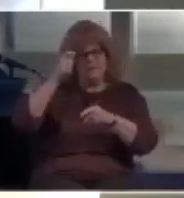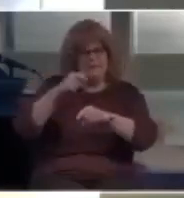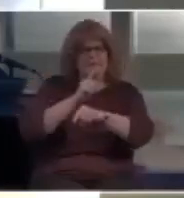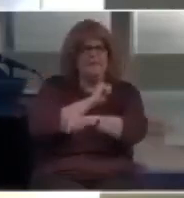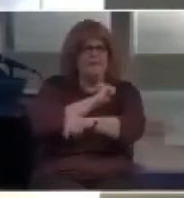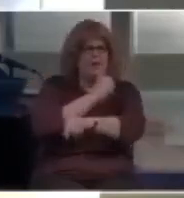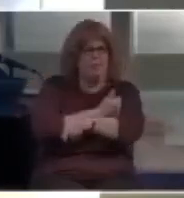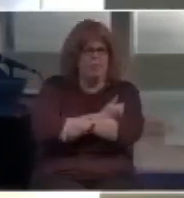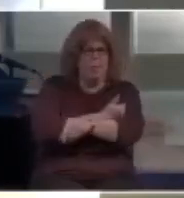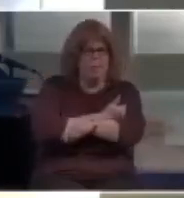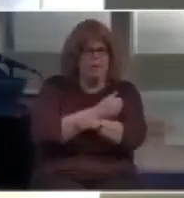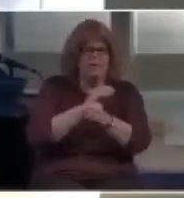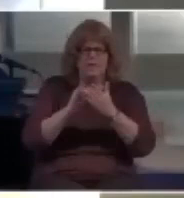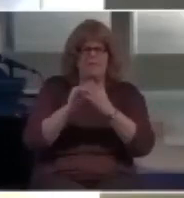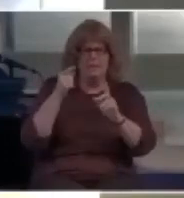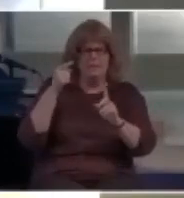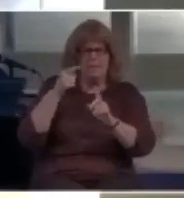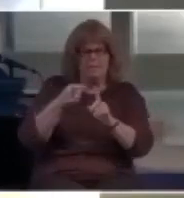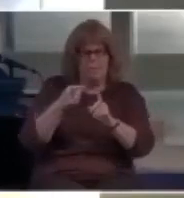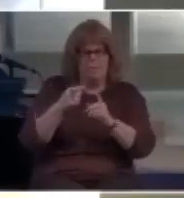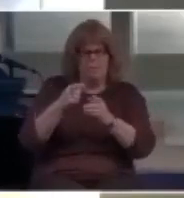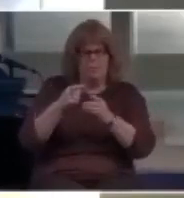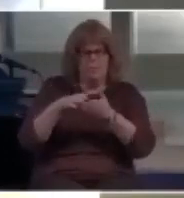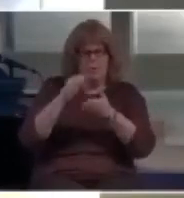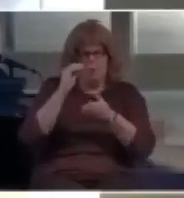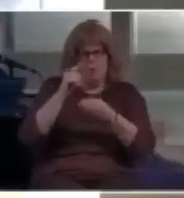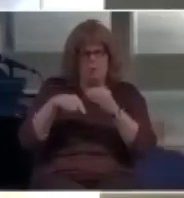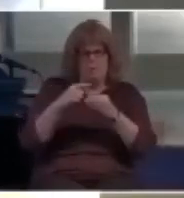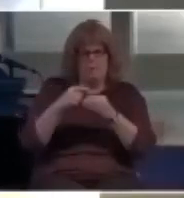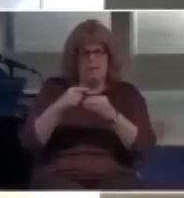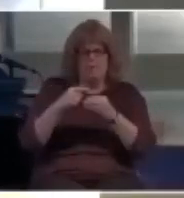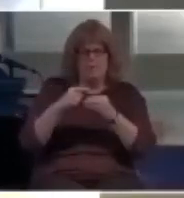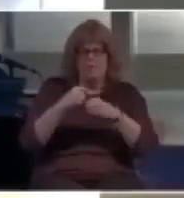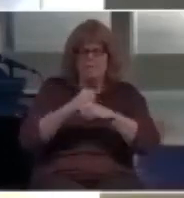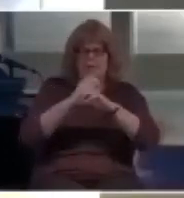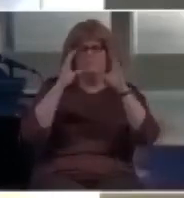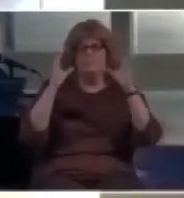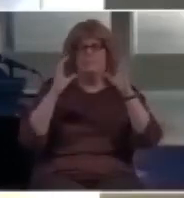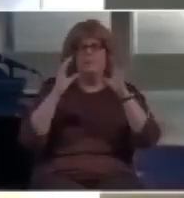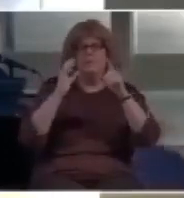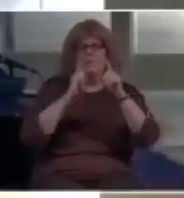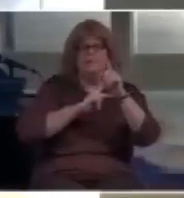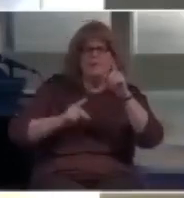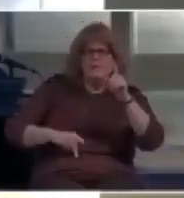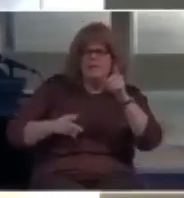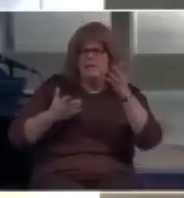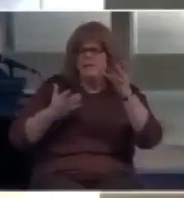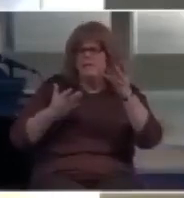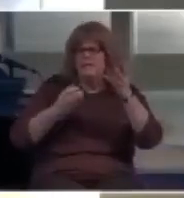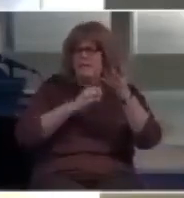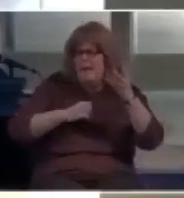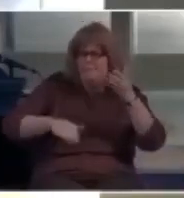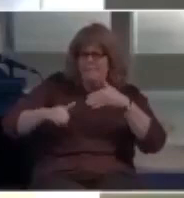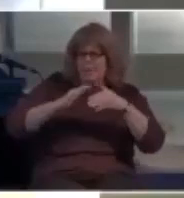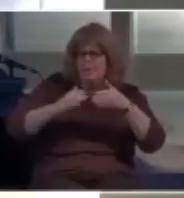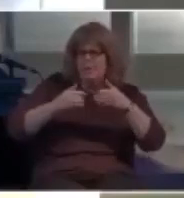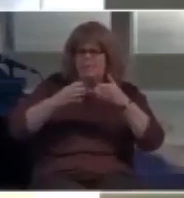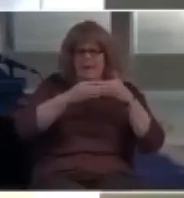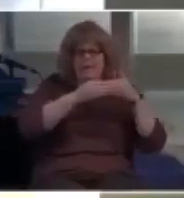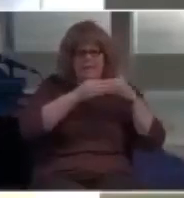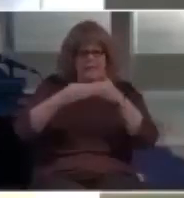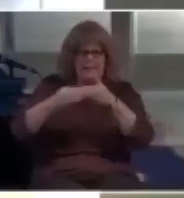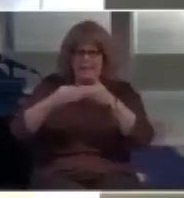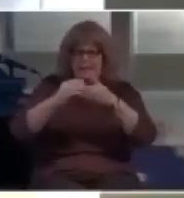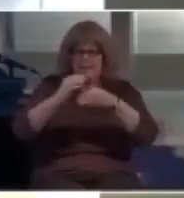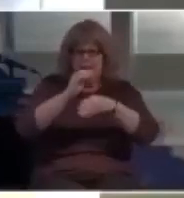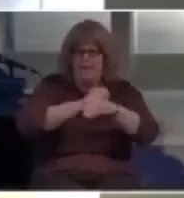That's the takeaway from the picture we're going to look at in a minute. That he paints this picture of a king or an emperor leading a Gentile